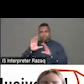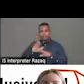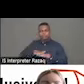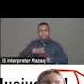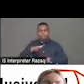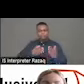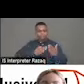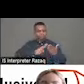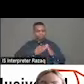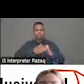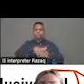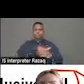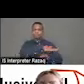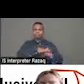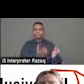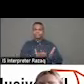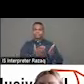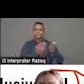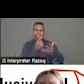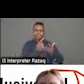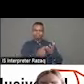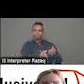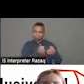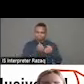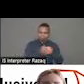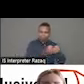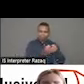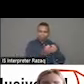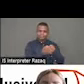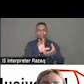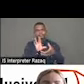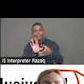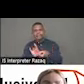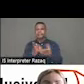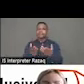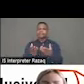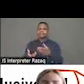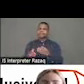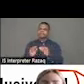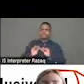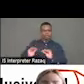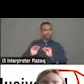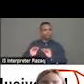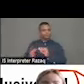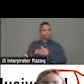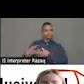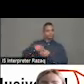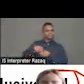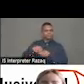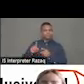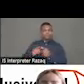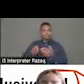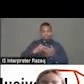their local communities. The centers have been proven as a great and unique model in